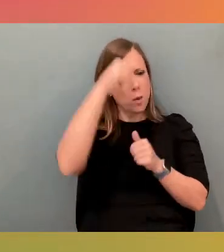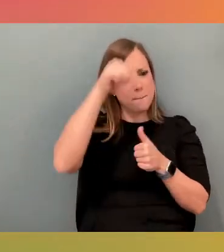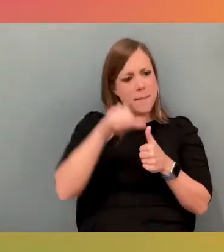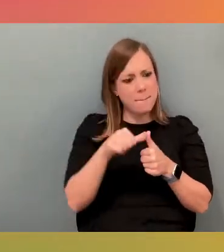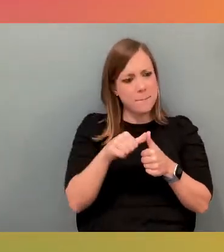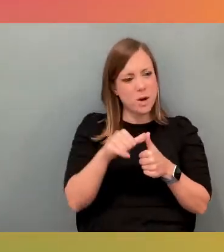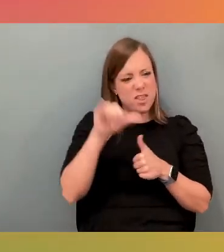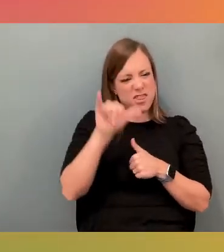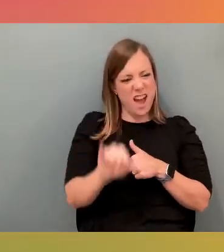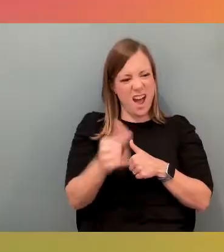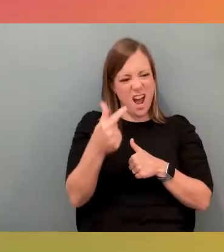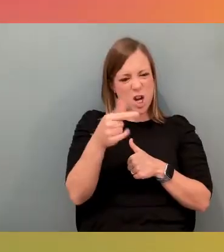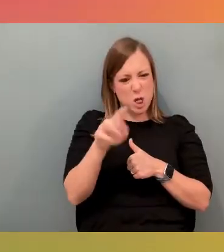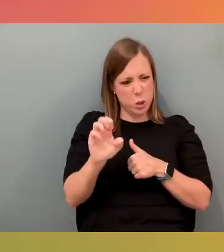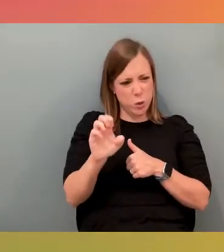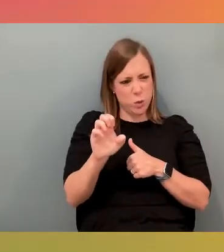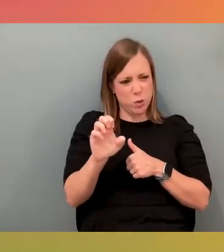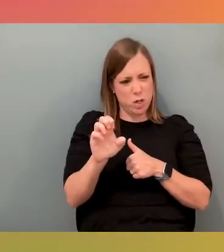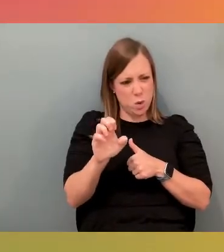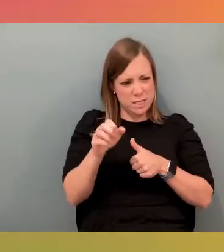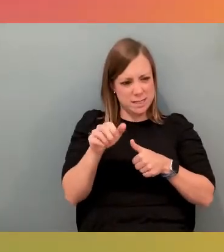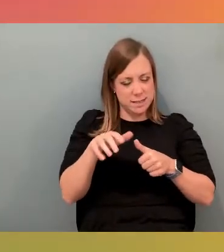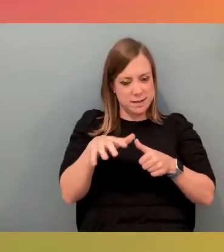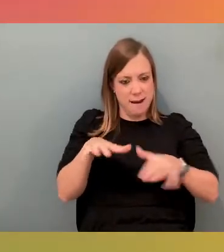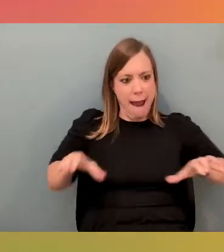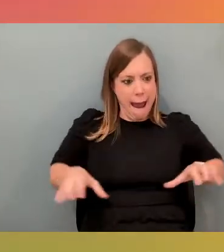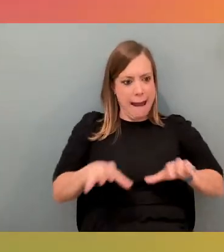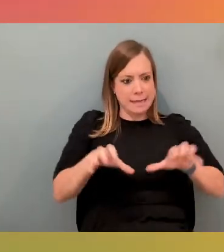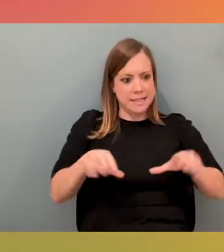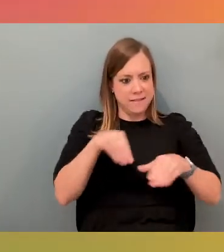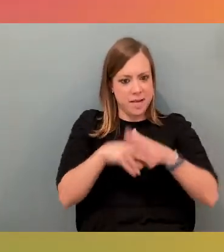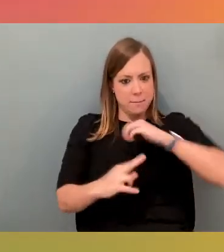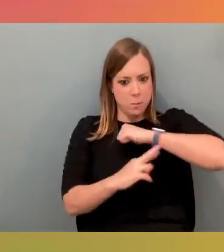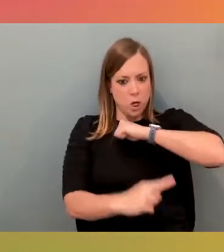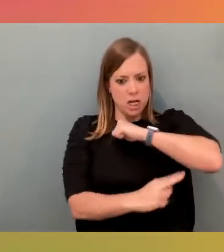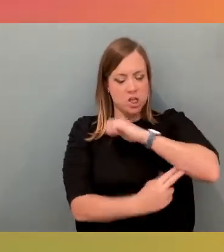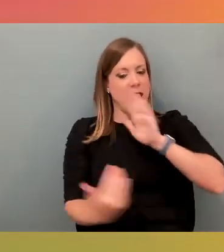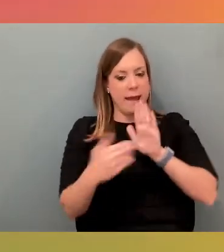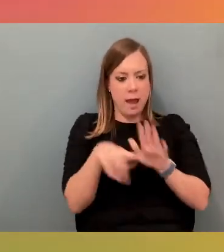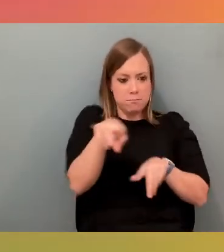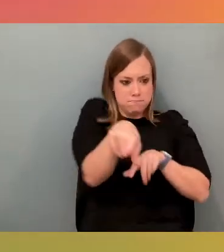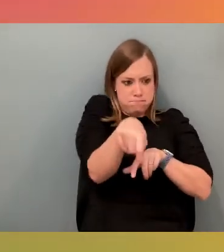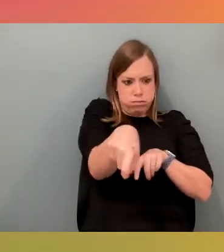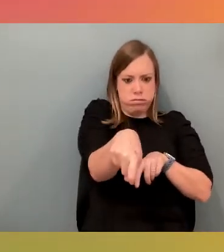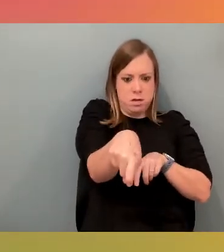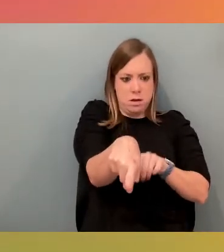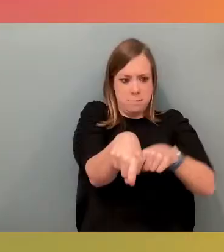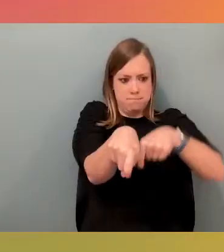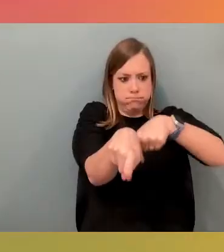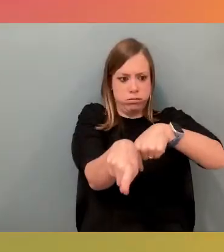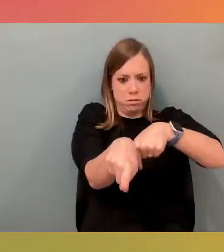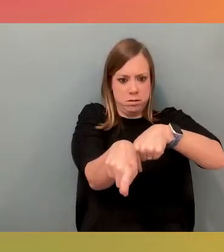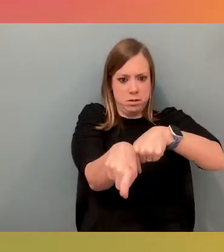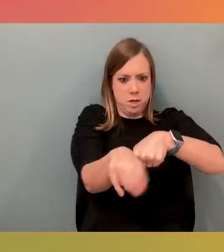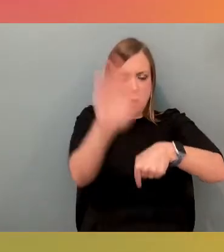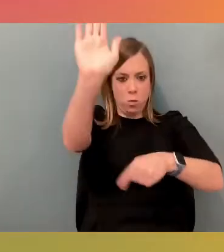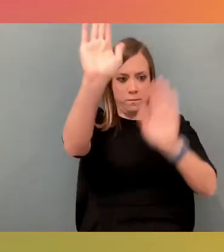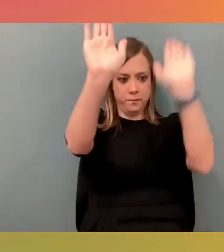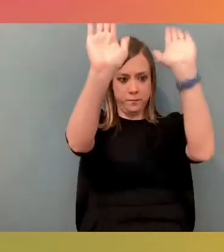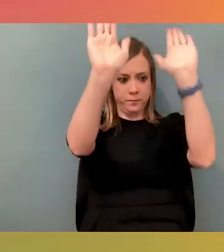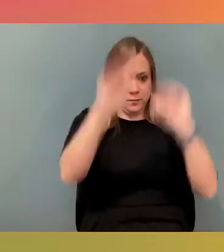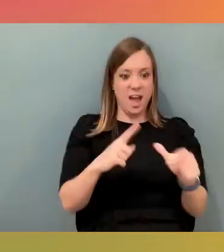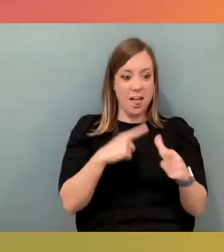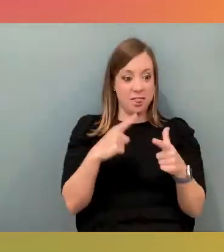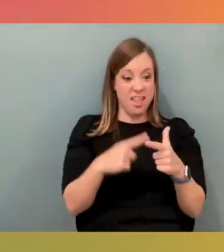that left glute right here. Reach the arms up, right hip back. Inhale. And then exhale, clasp your